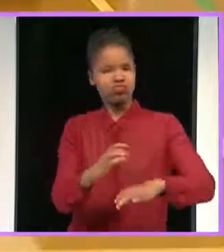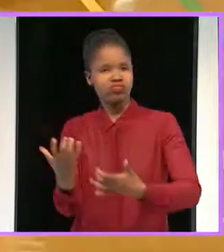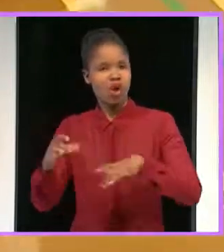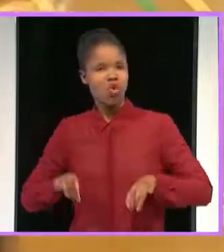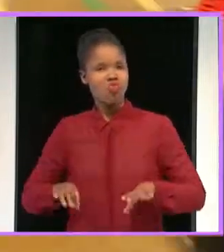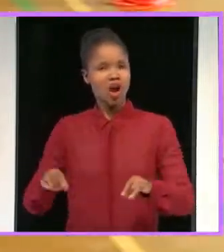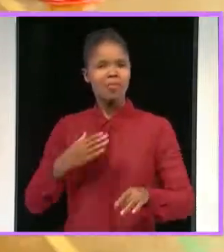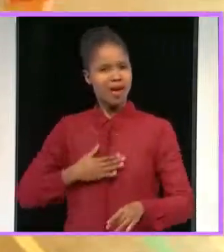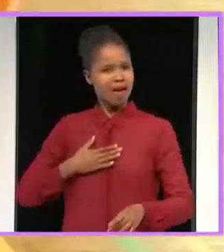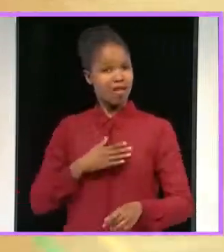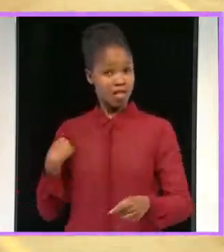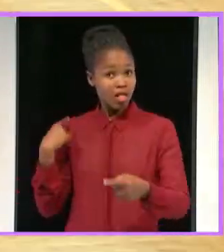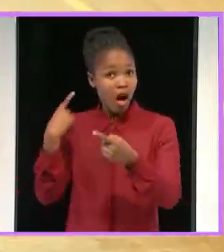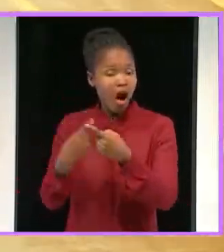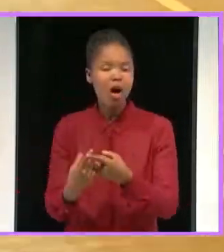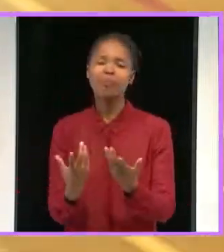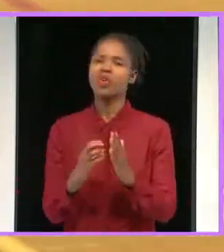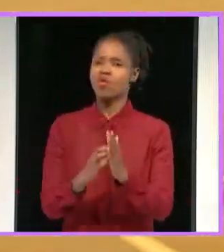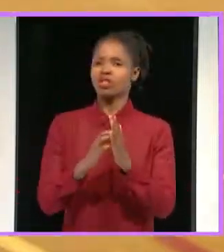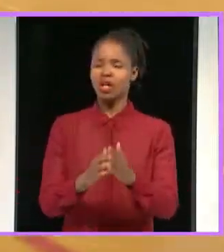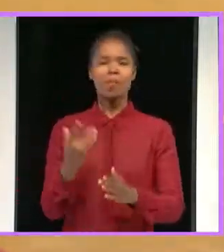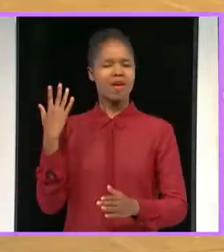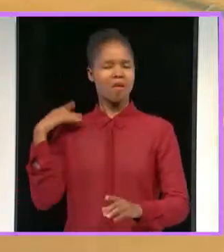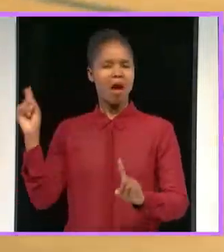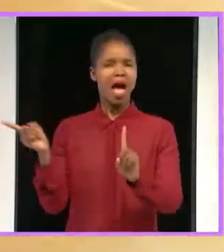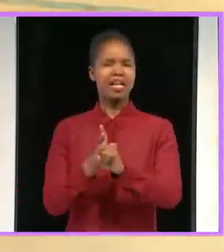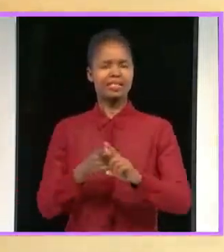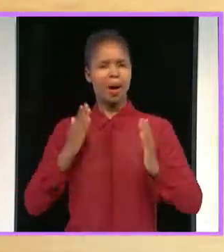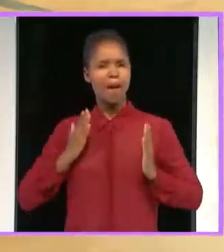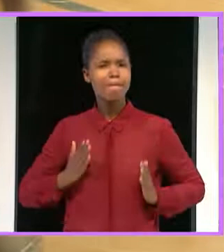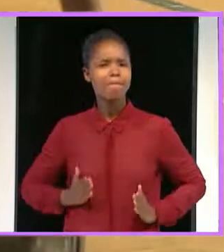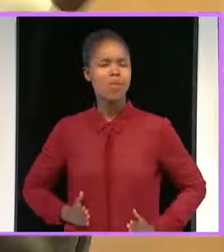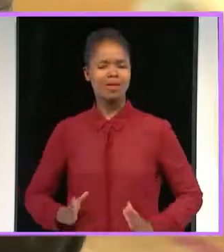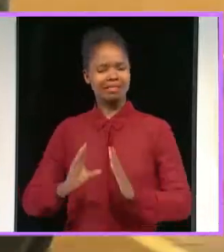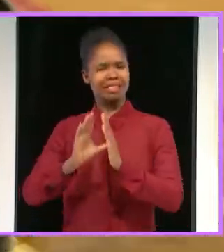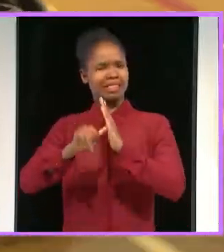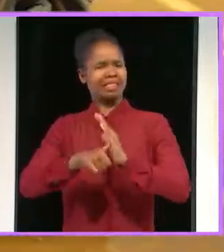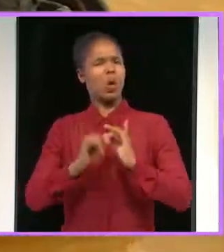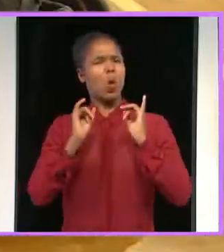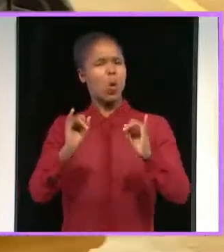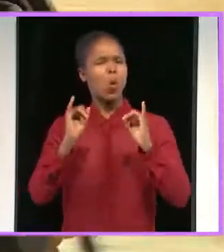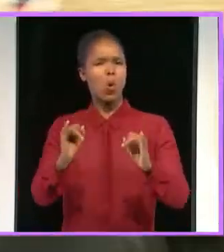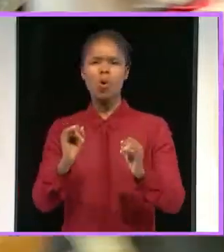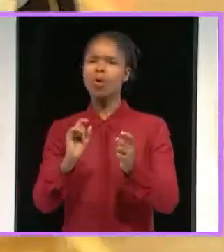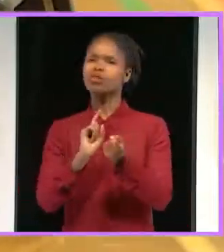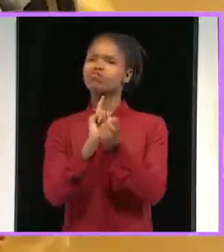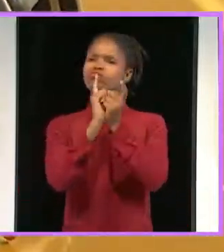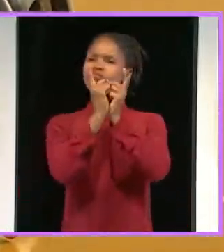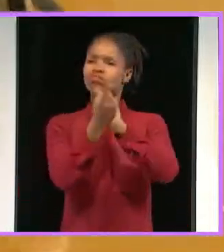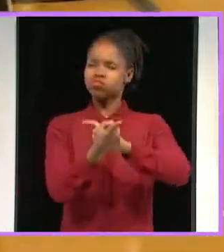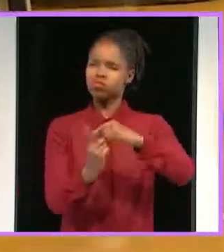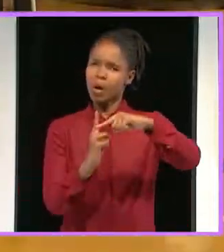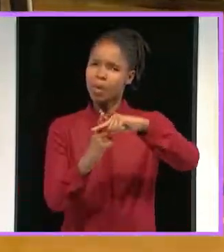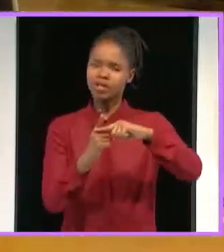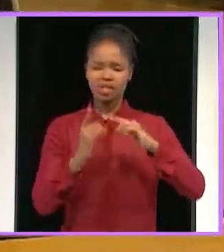be in terms of, let's say, rehabilitating people who have been in accidents, or just maybe giving strength